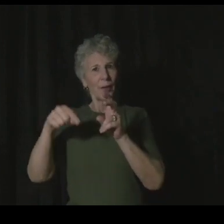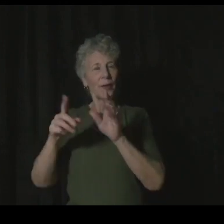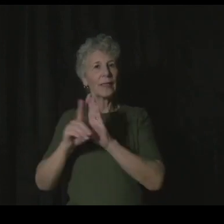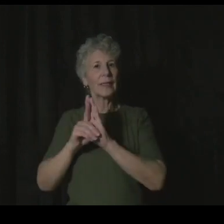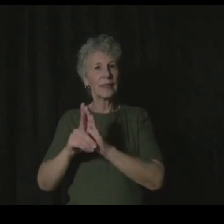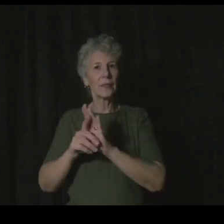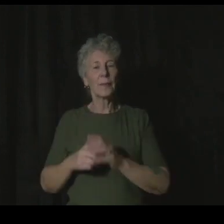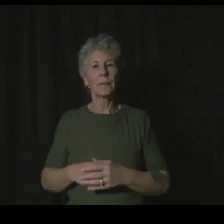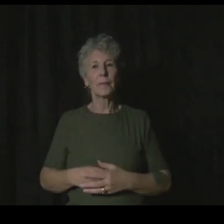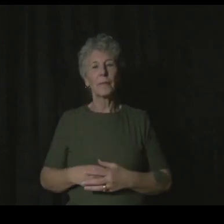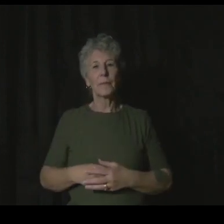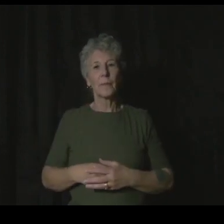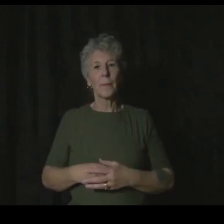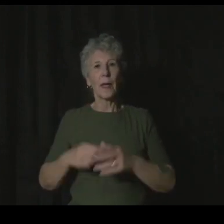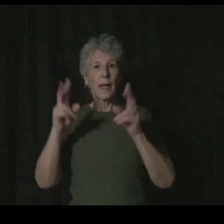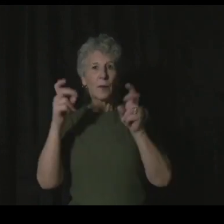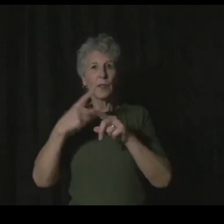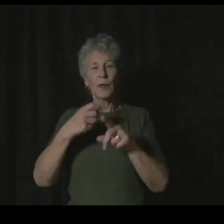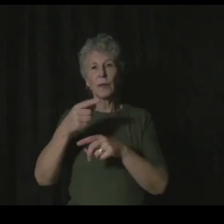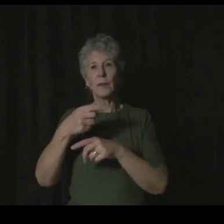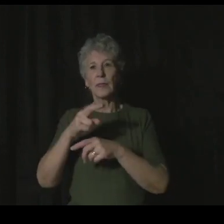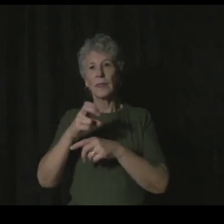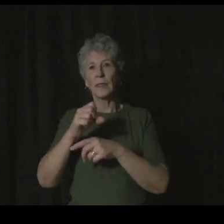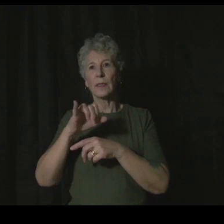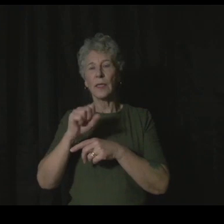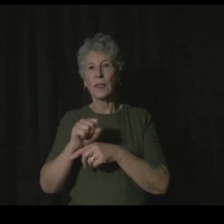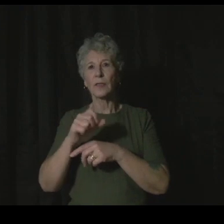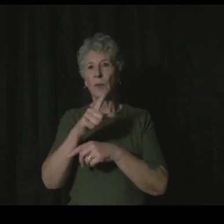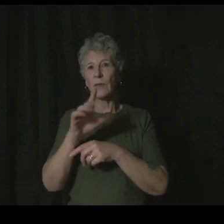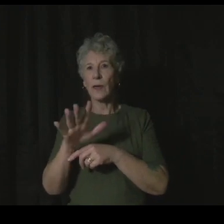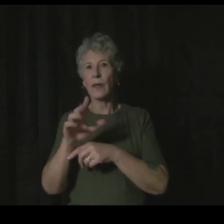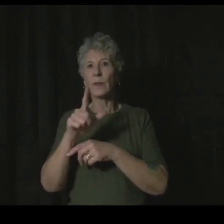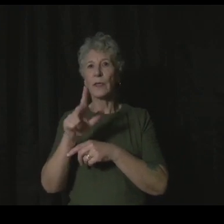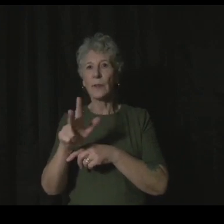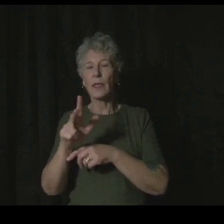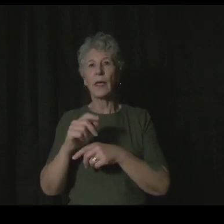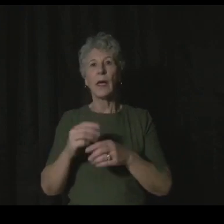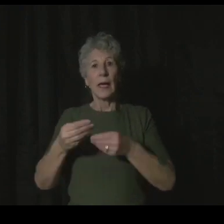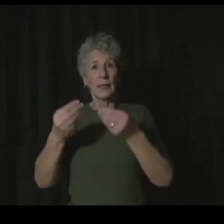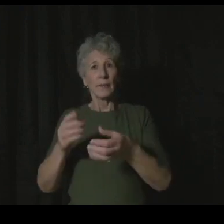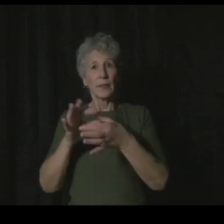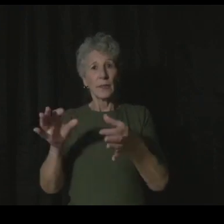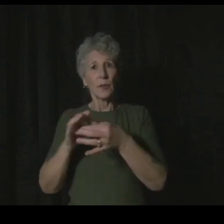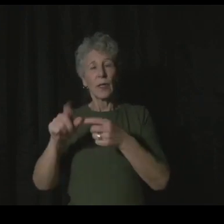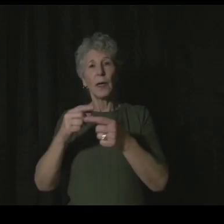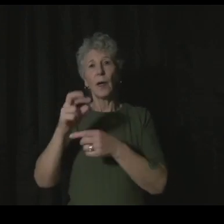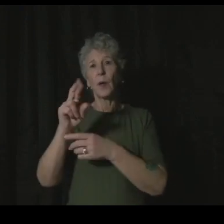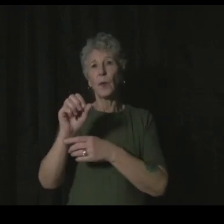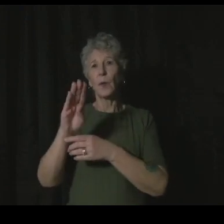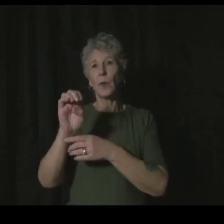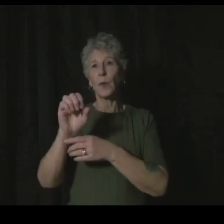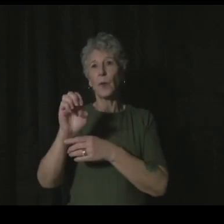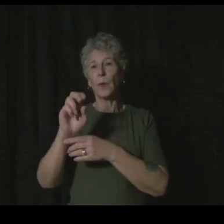specific. And he quotes from Genesis 25:23. And he gives the story of Rebekah, who's the wife